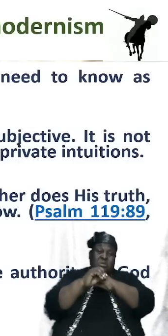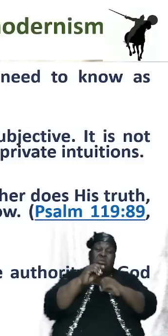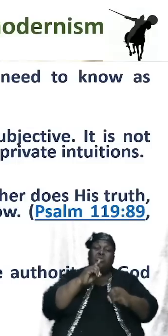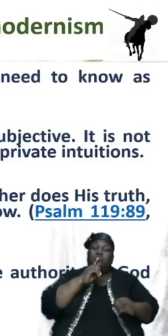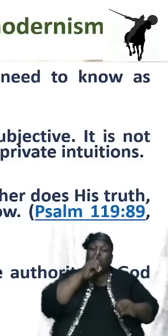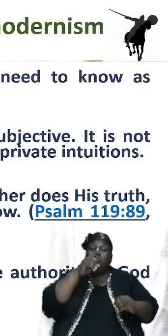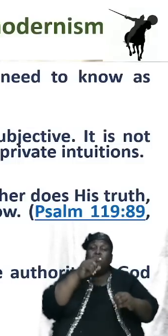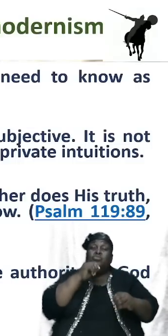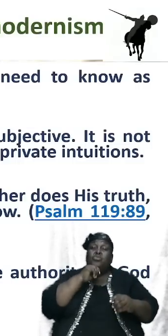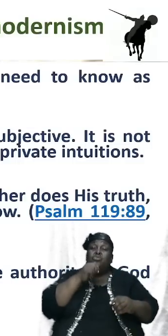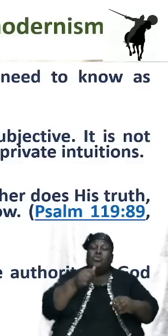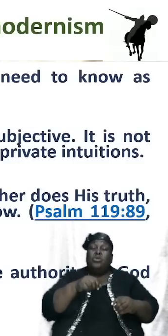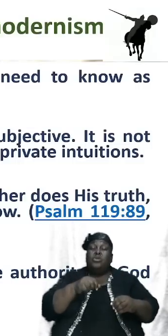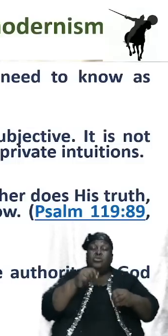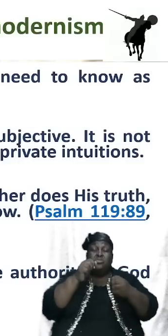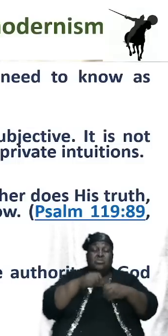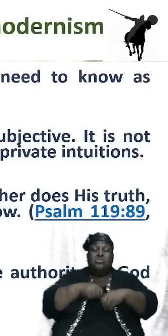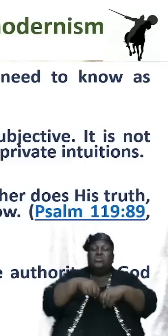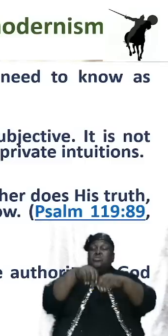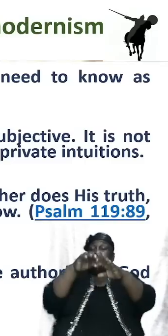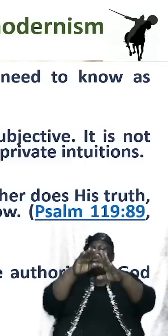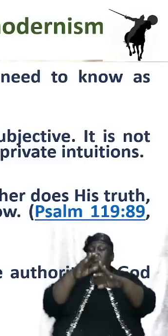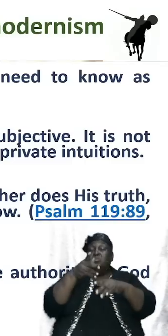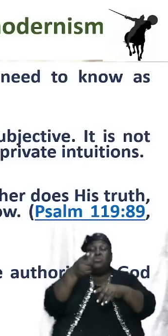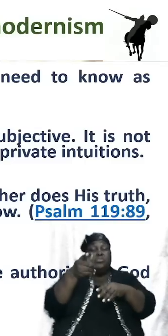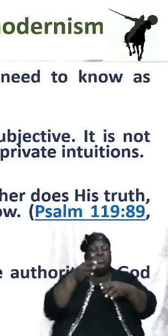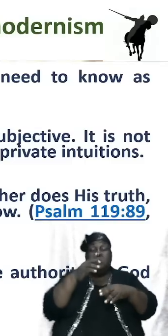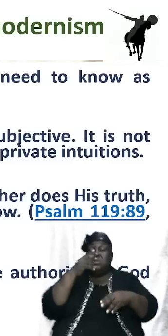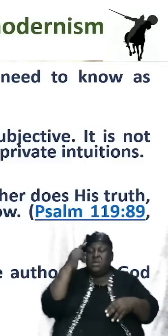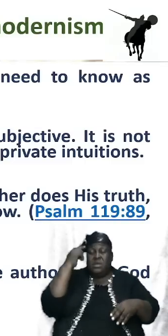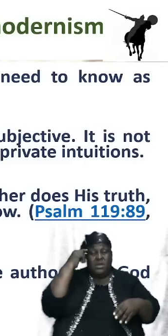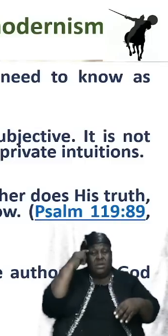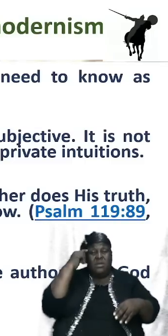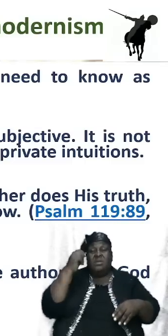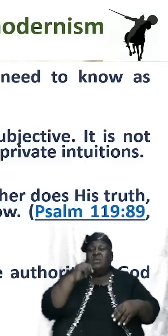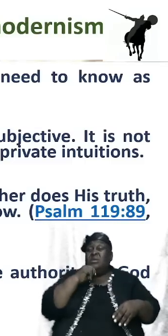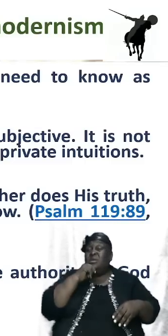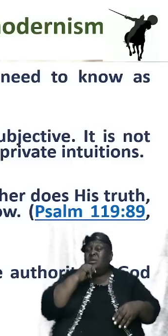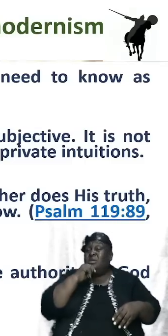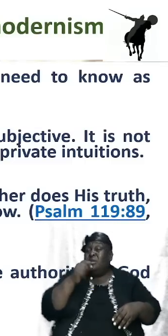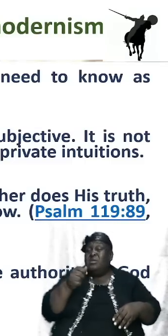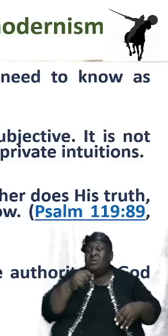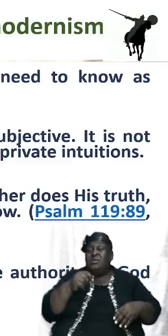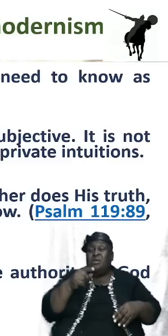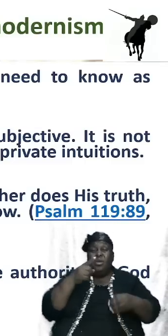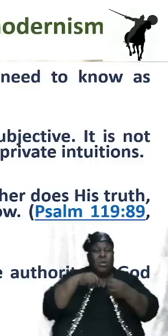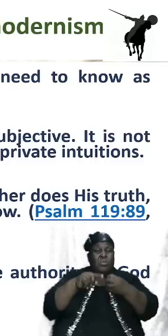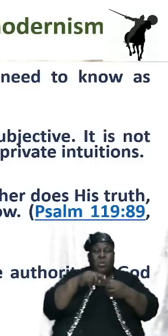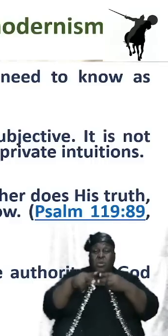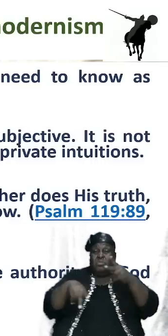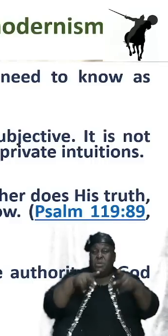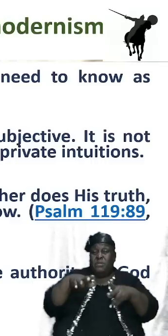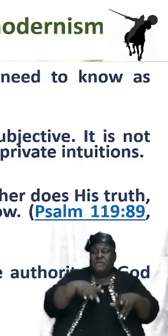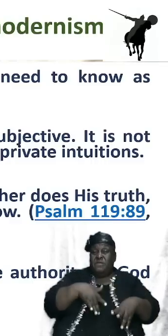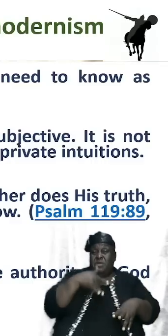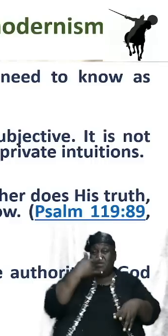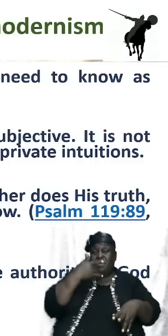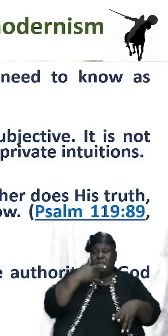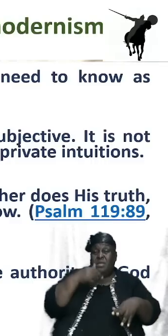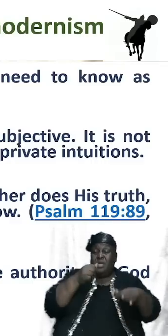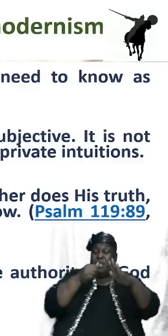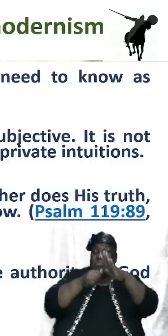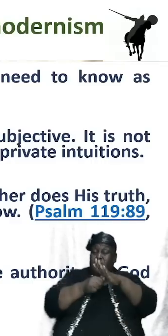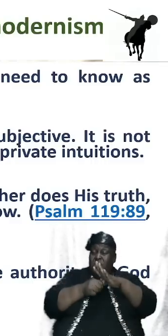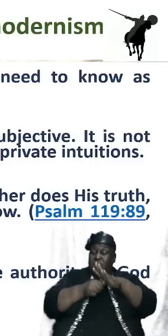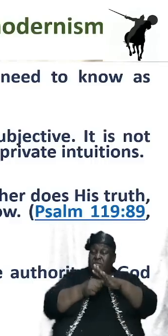not subjective. It's not subjective to what you think. It's not discovered by person's feelings, nor determined by private intuitions.